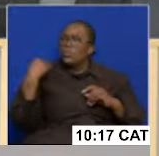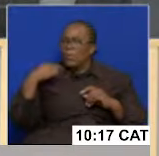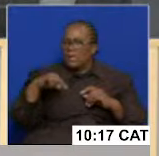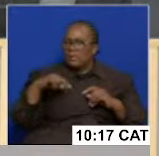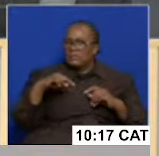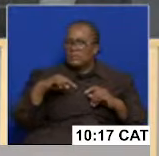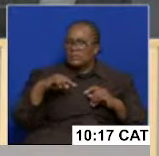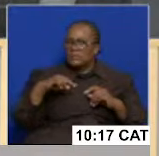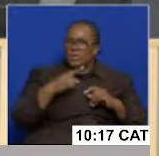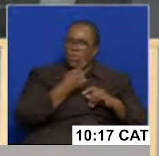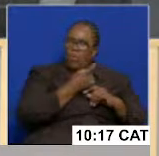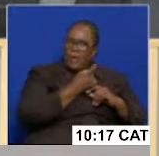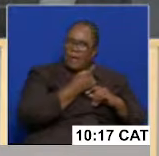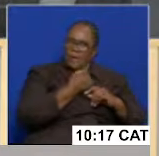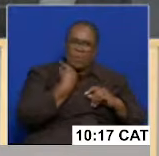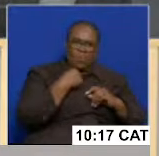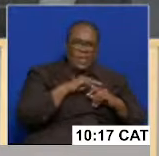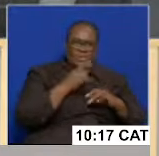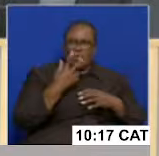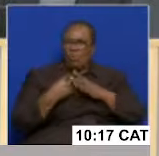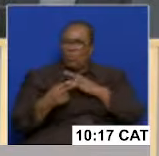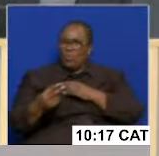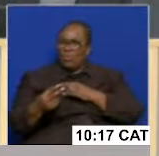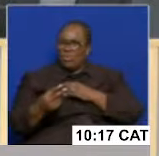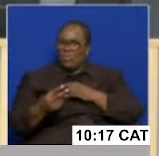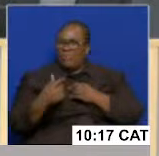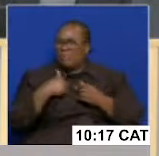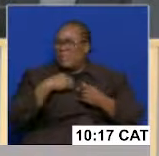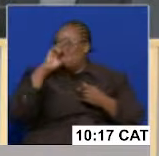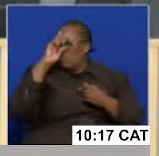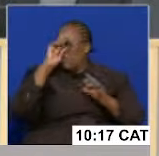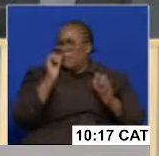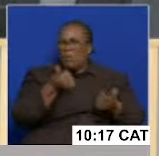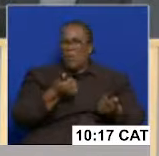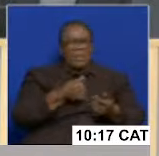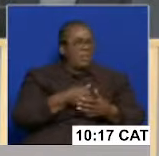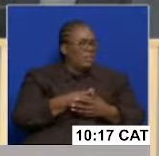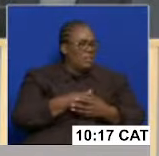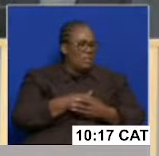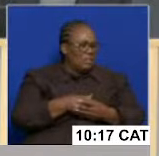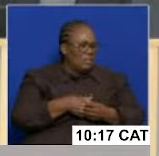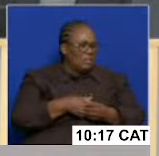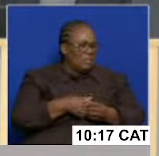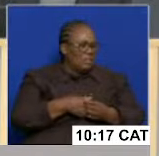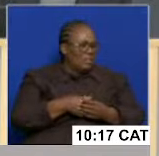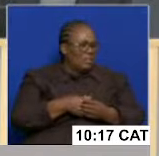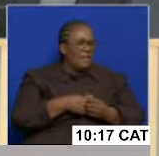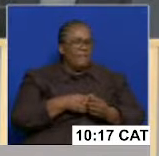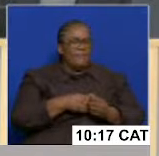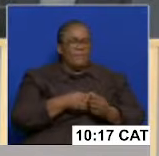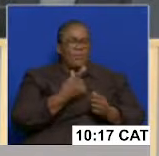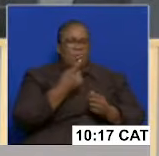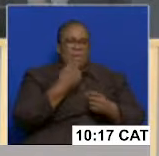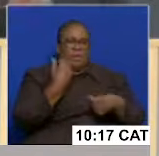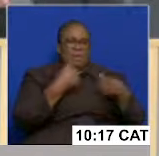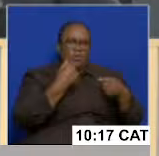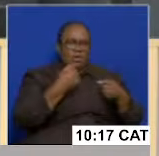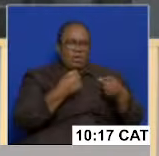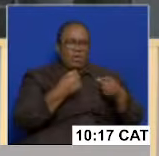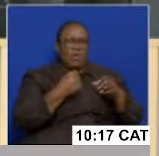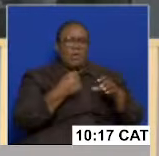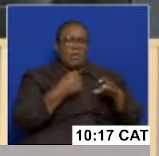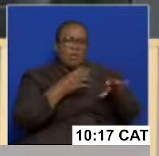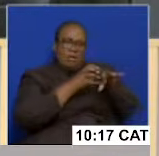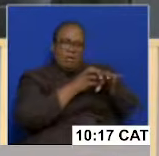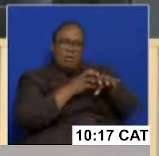I can't remember if one was marked, the other one was unmarked, or both were white